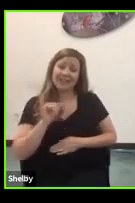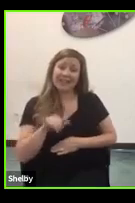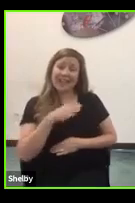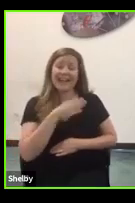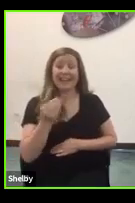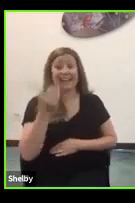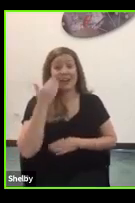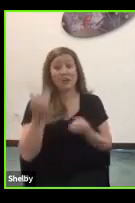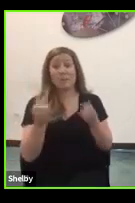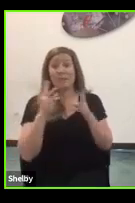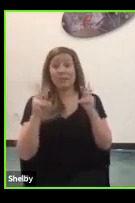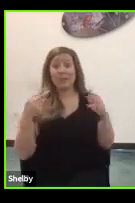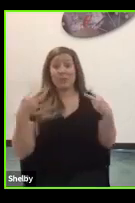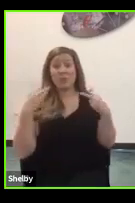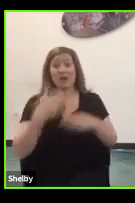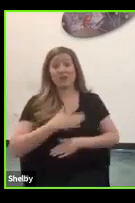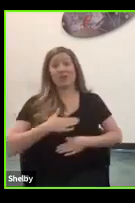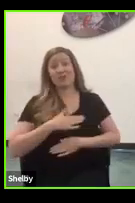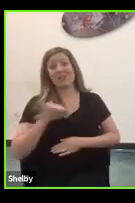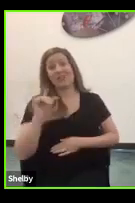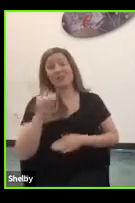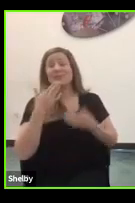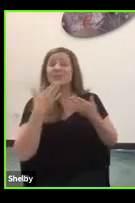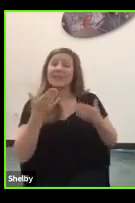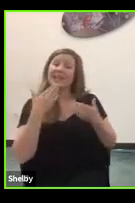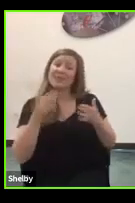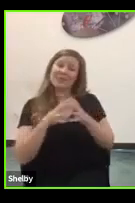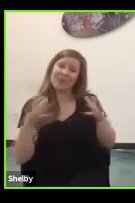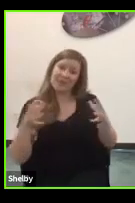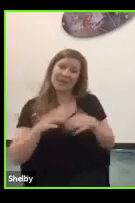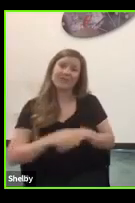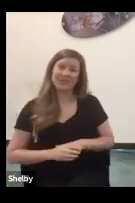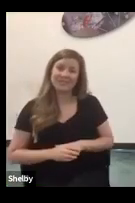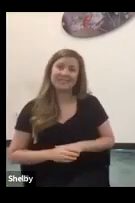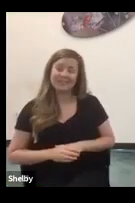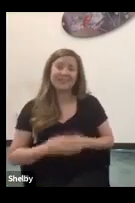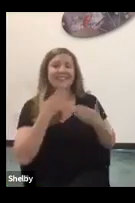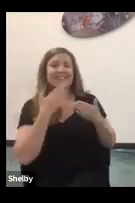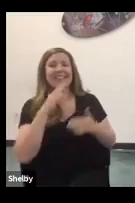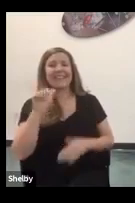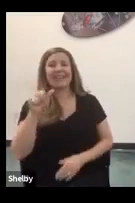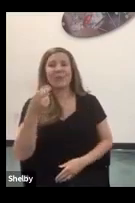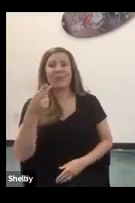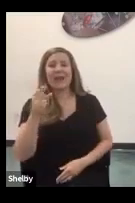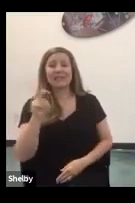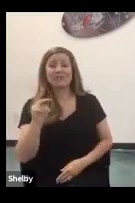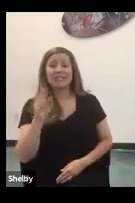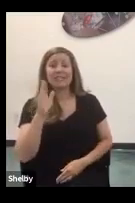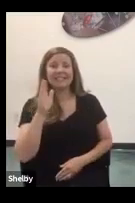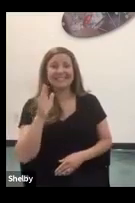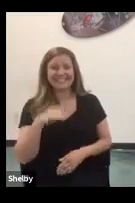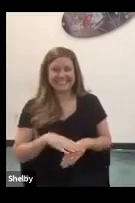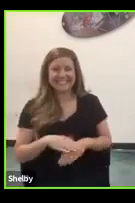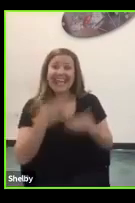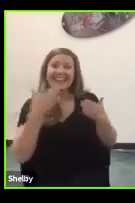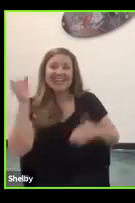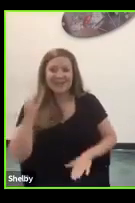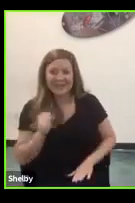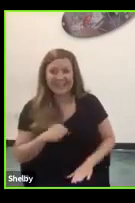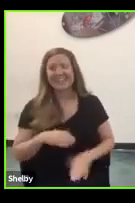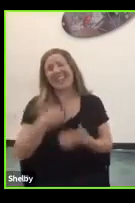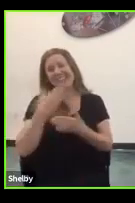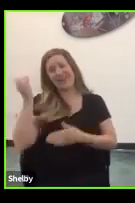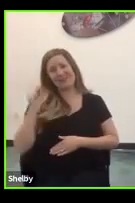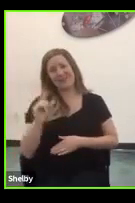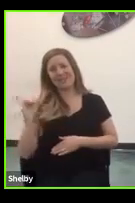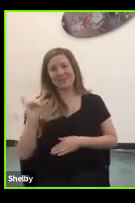And I know a lot of people watching appreciate it too. So thank you so much. Thanks, Ashton. We will Thanks, see. Shelby. Thank you to Shelby